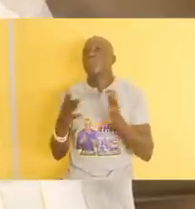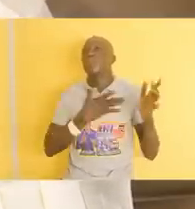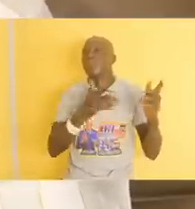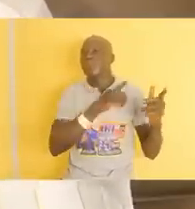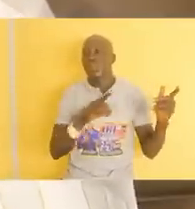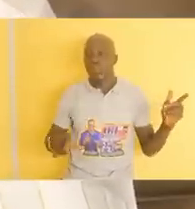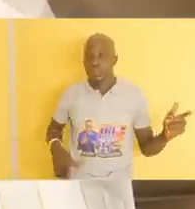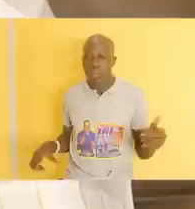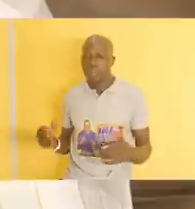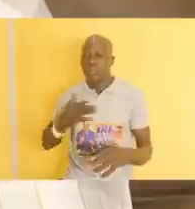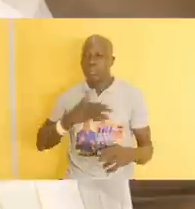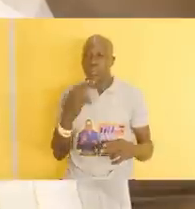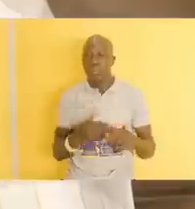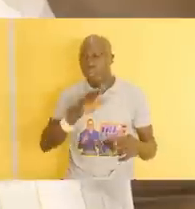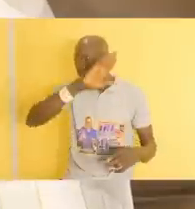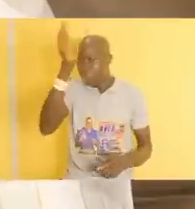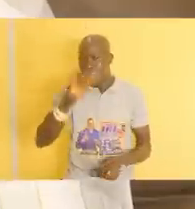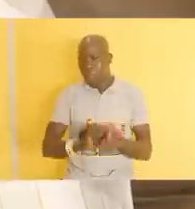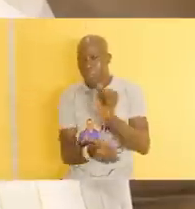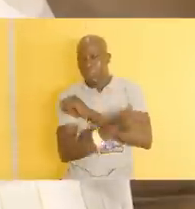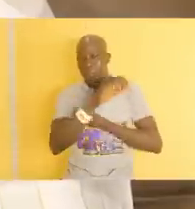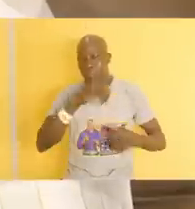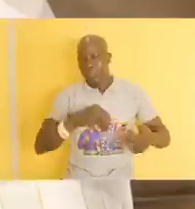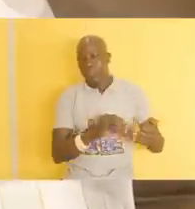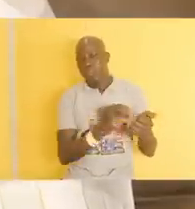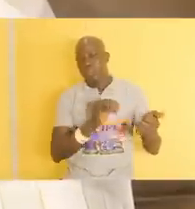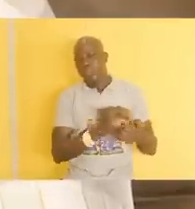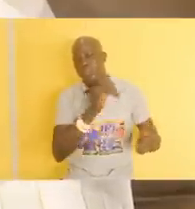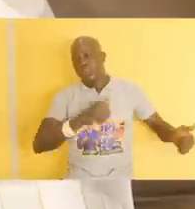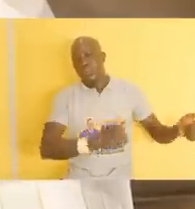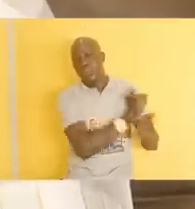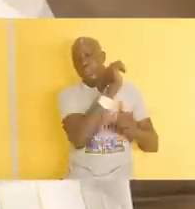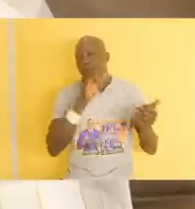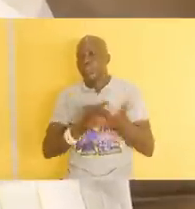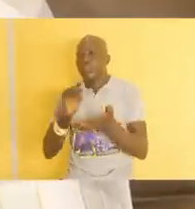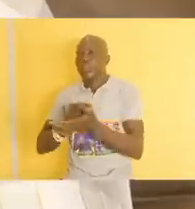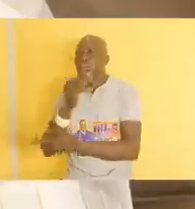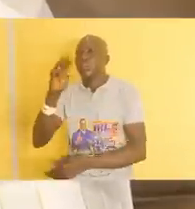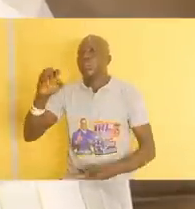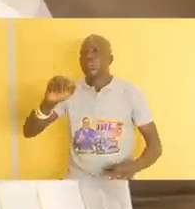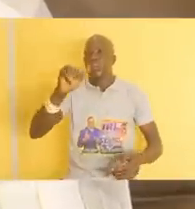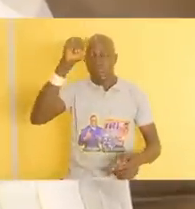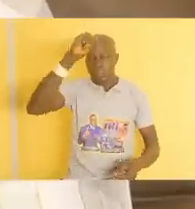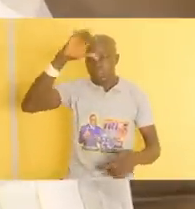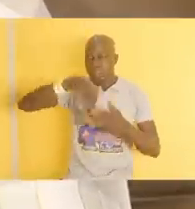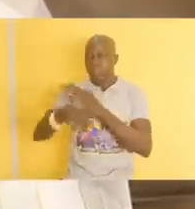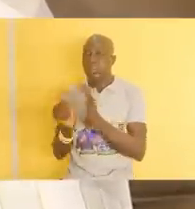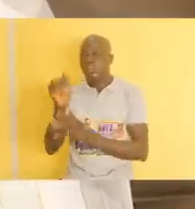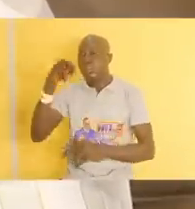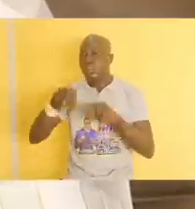Jesus' mighty name, my Lord. My name never changed. Apostle is apostle. Dr. S.M.O. Mustafa